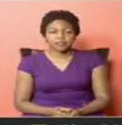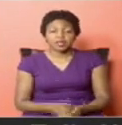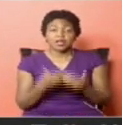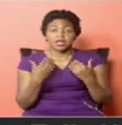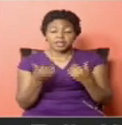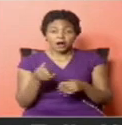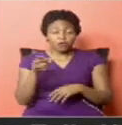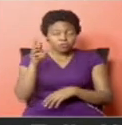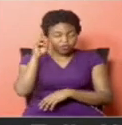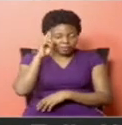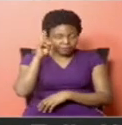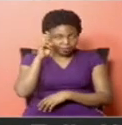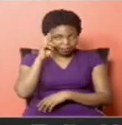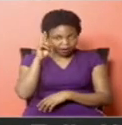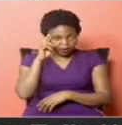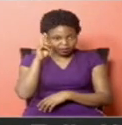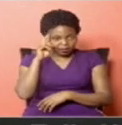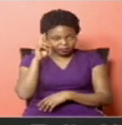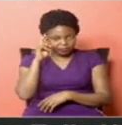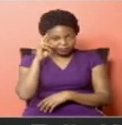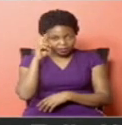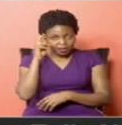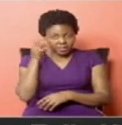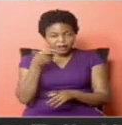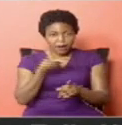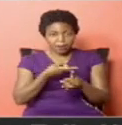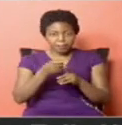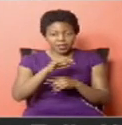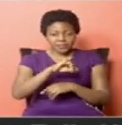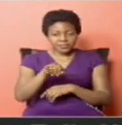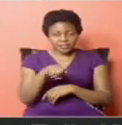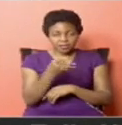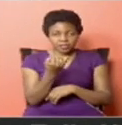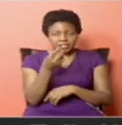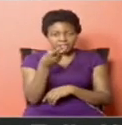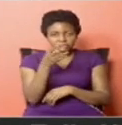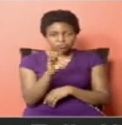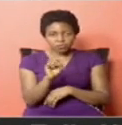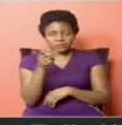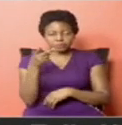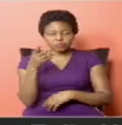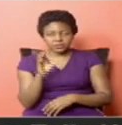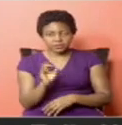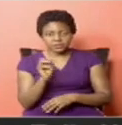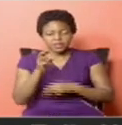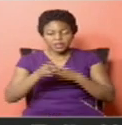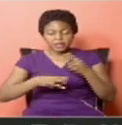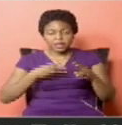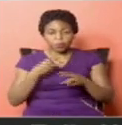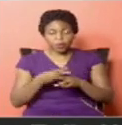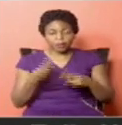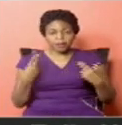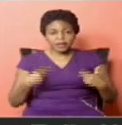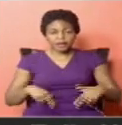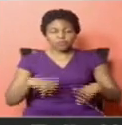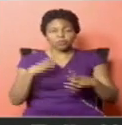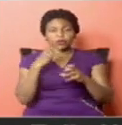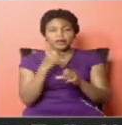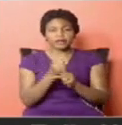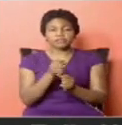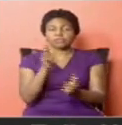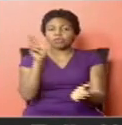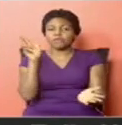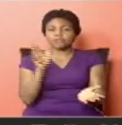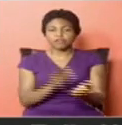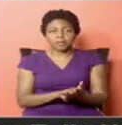As you will recall, in January 2020, the World Health Organization confirmed